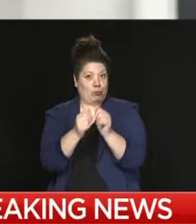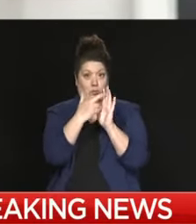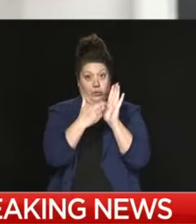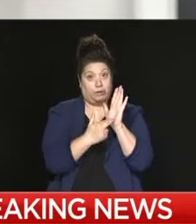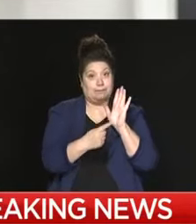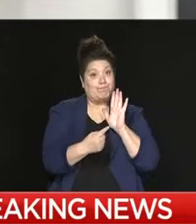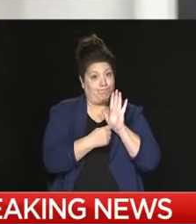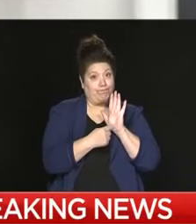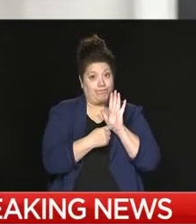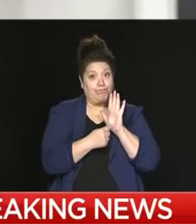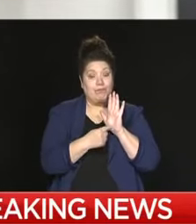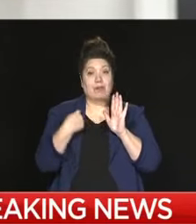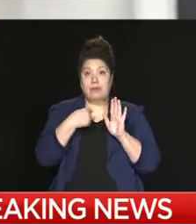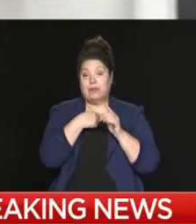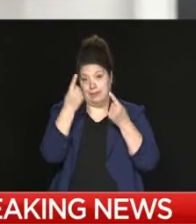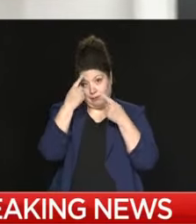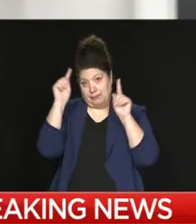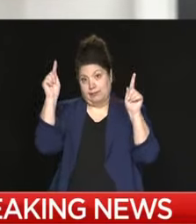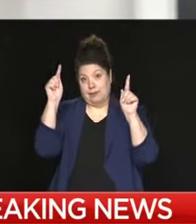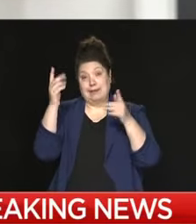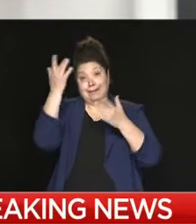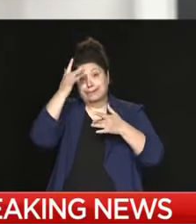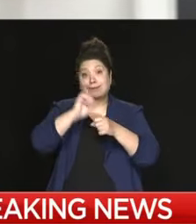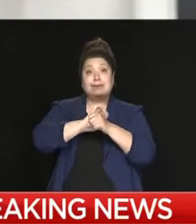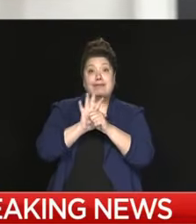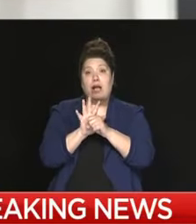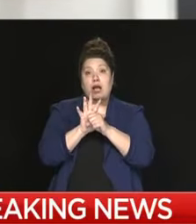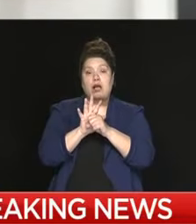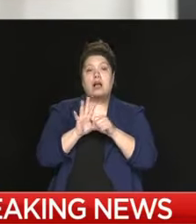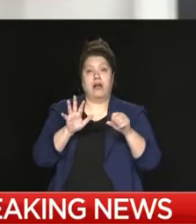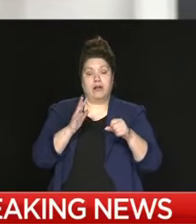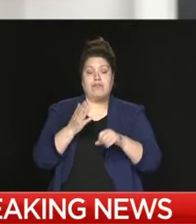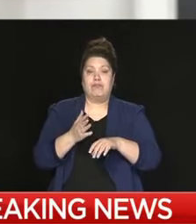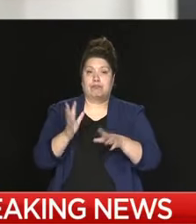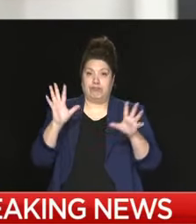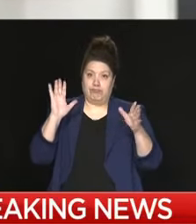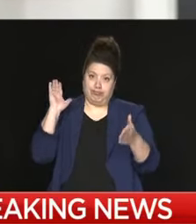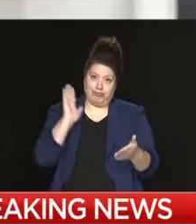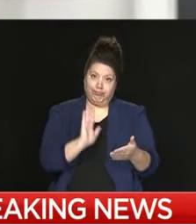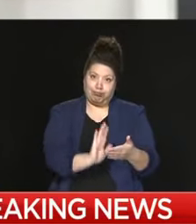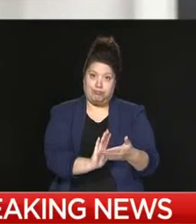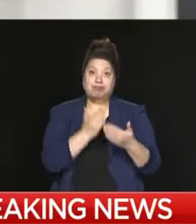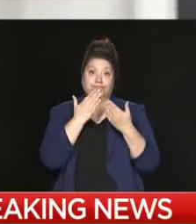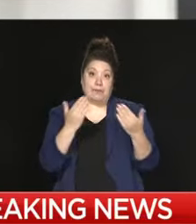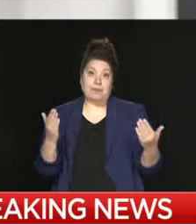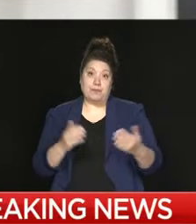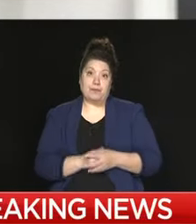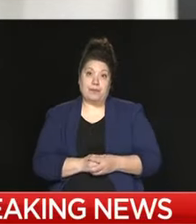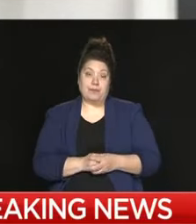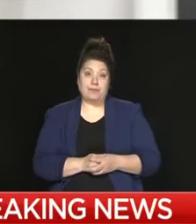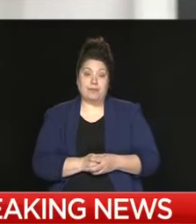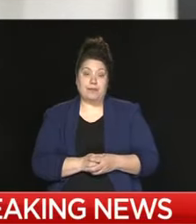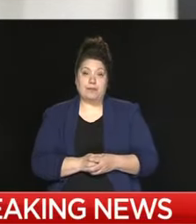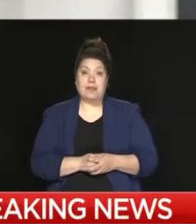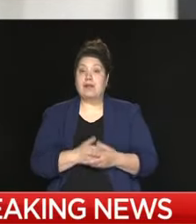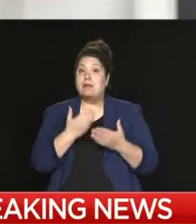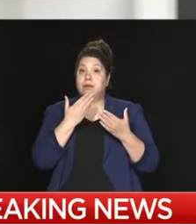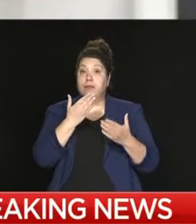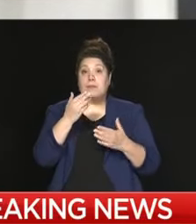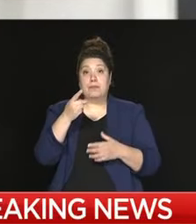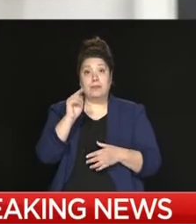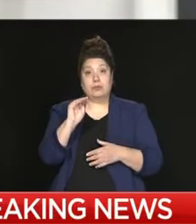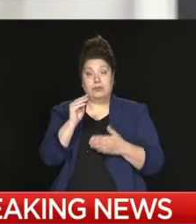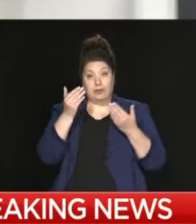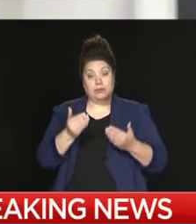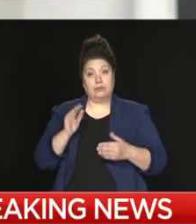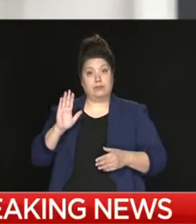way for us to make it through together. Merci beaucoup. Merci beaucoup, Monsieur le Premier ministre. On va commencer la période de questions au téléphone